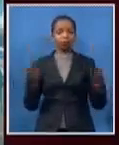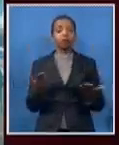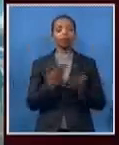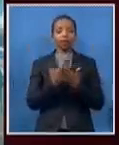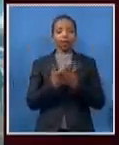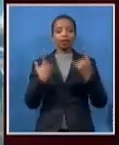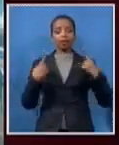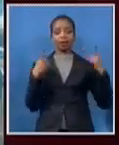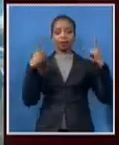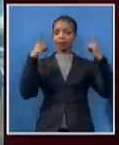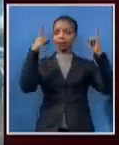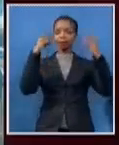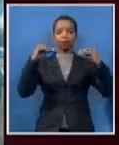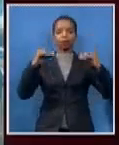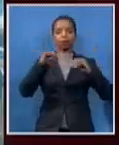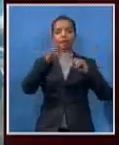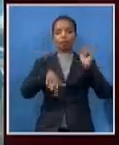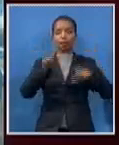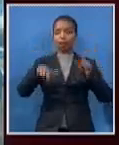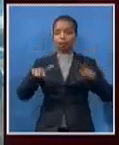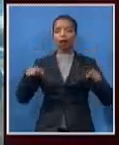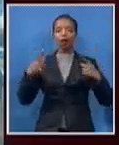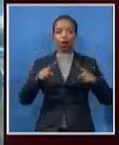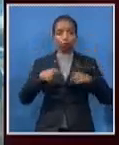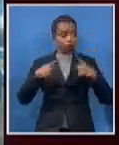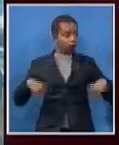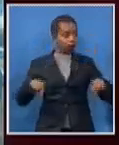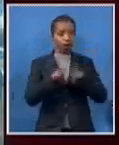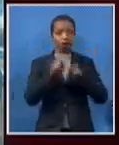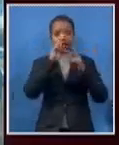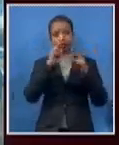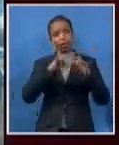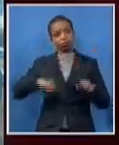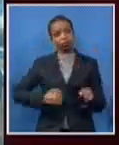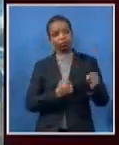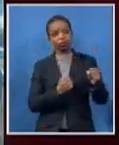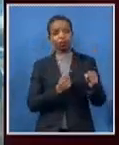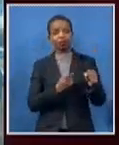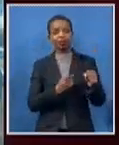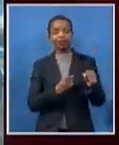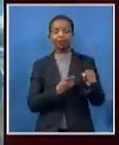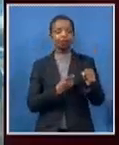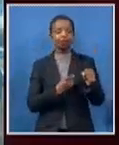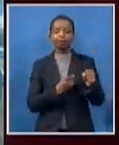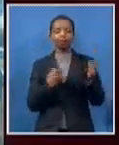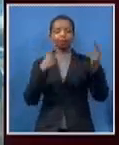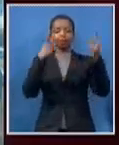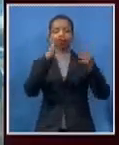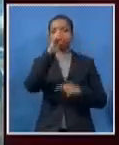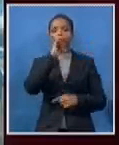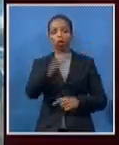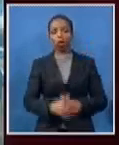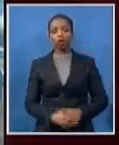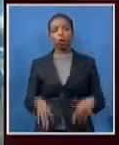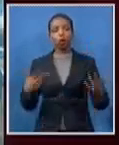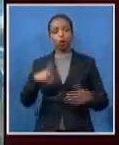a strategy with very little return. South Africans also put a lot of effort into helping young people